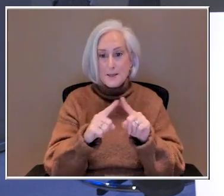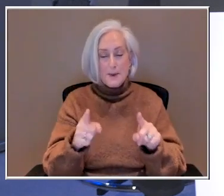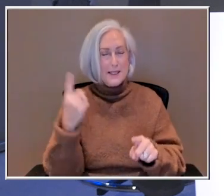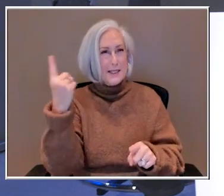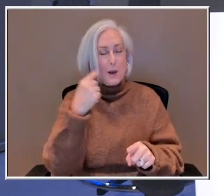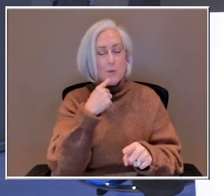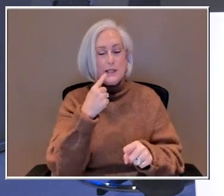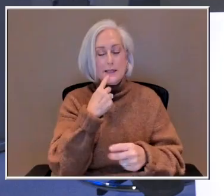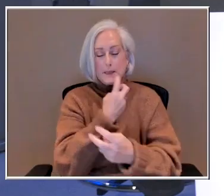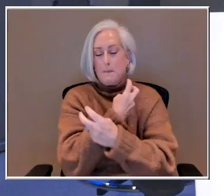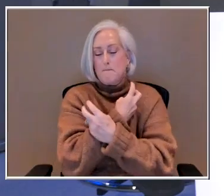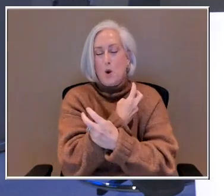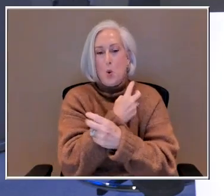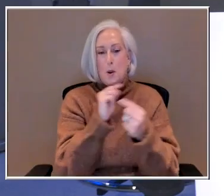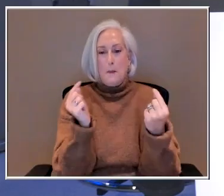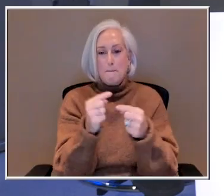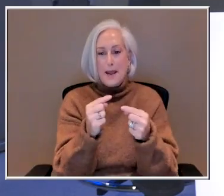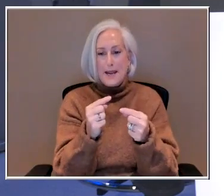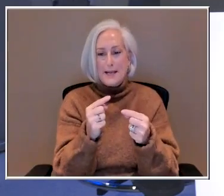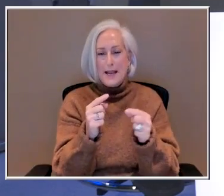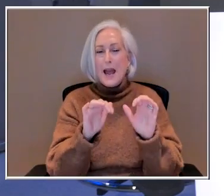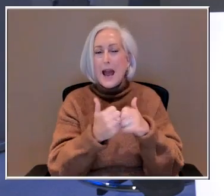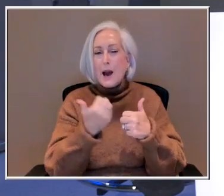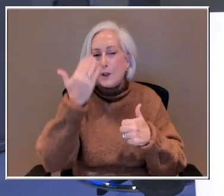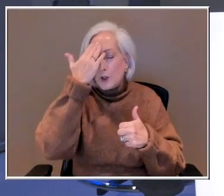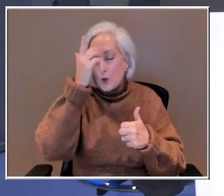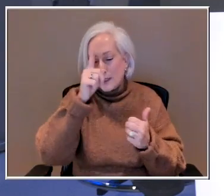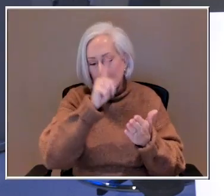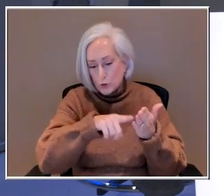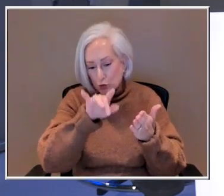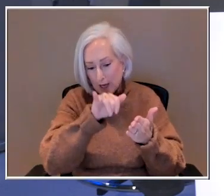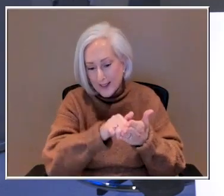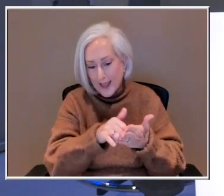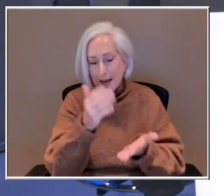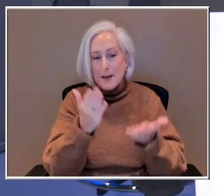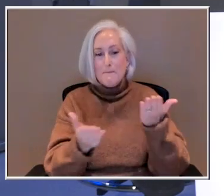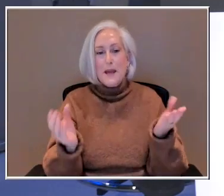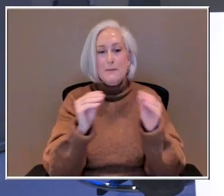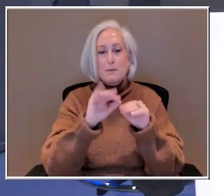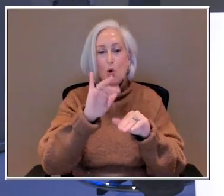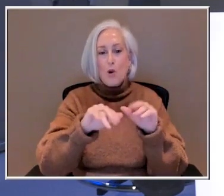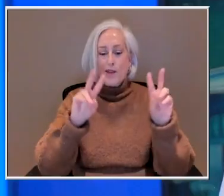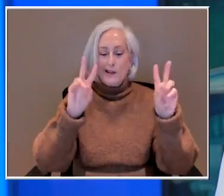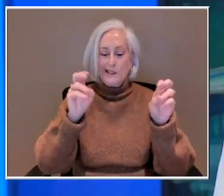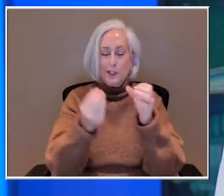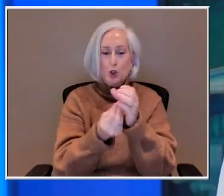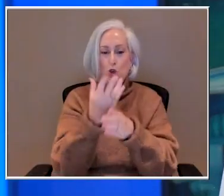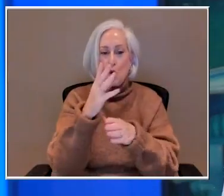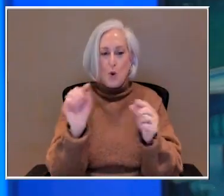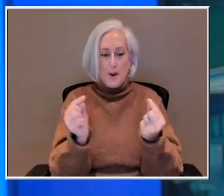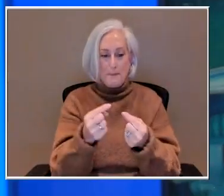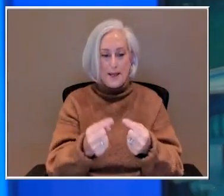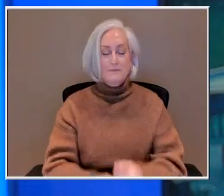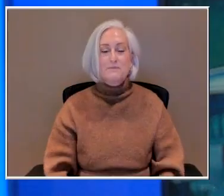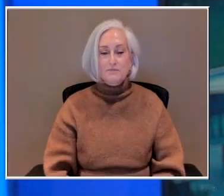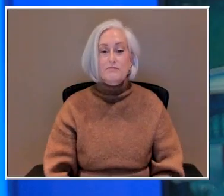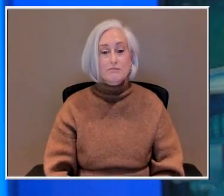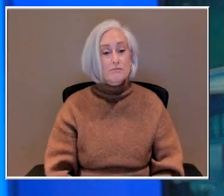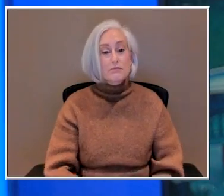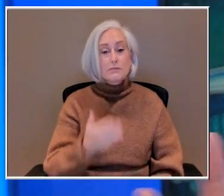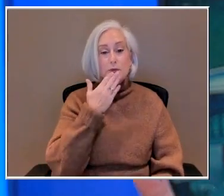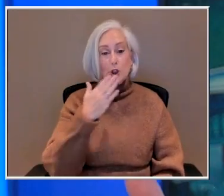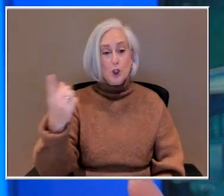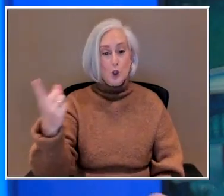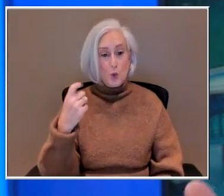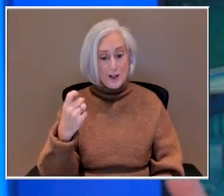you know it's time to get our kids checked out, that it might be something more than just a growing pain? Right, so that's a very good question and a very difficult question, because